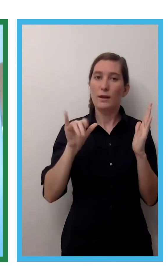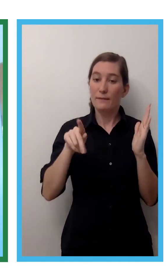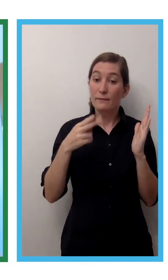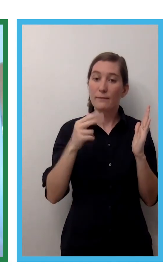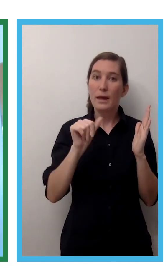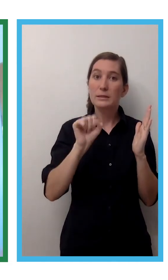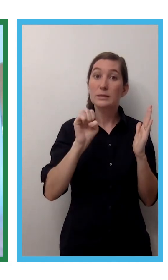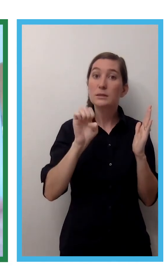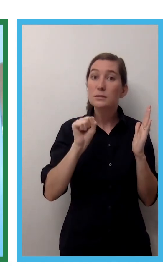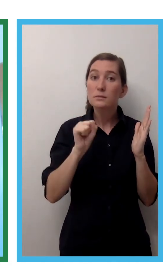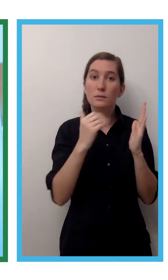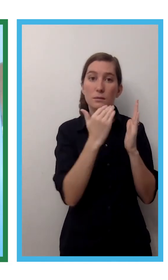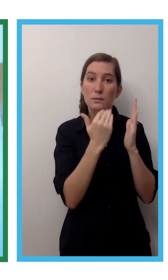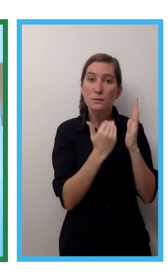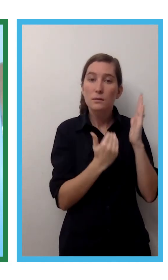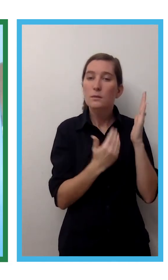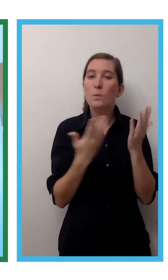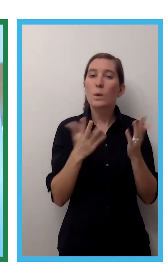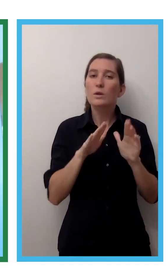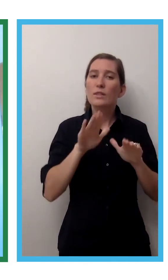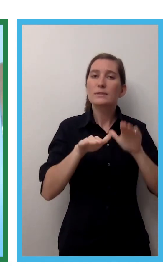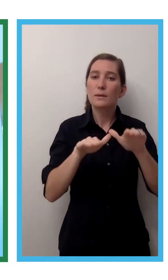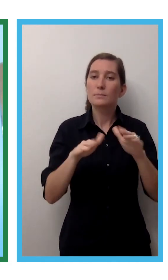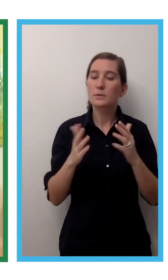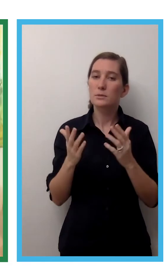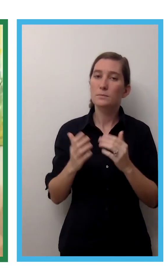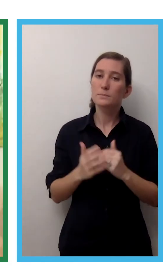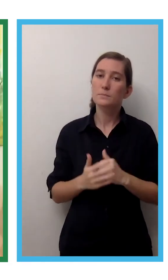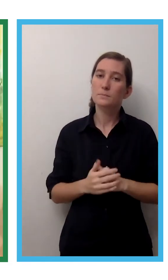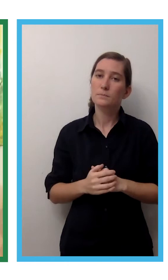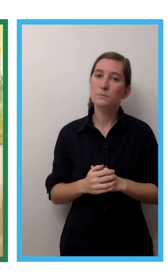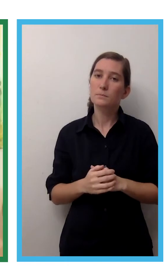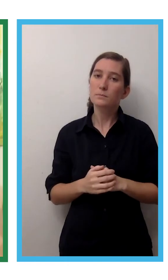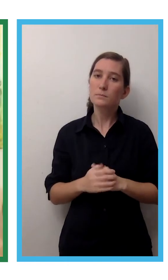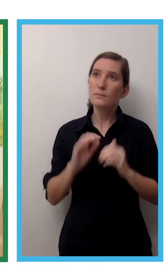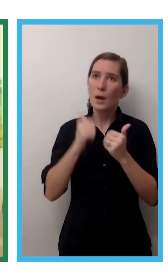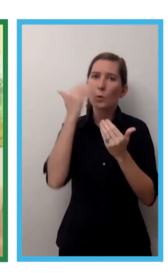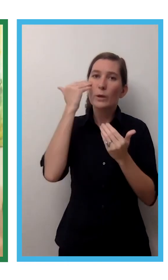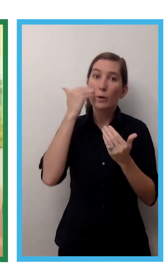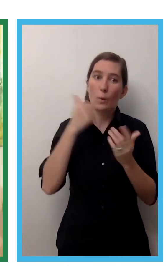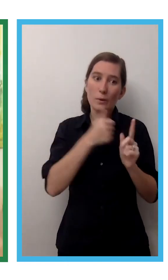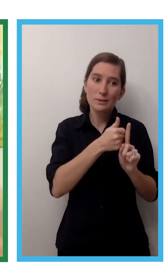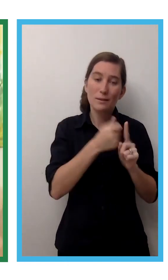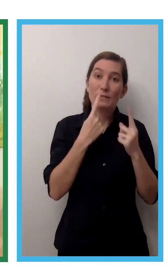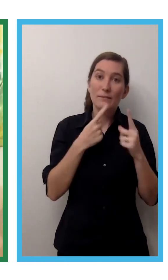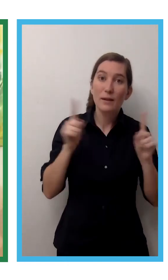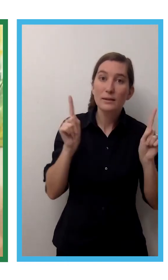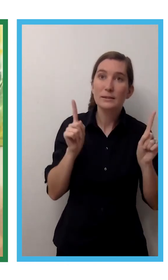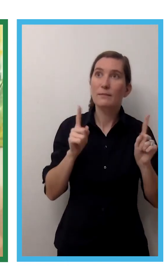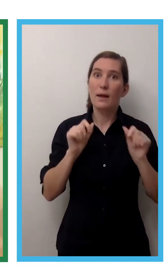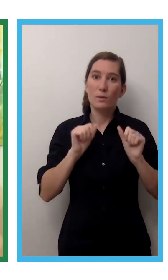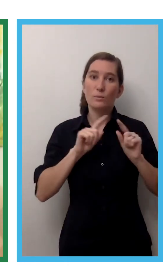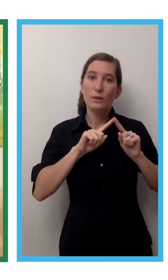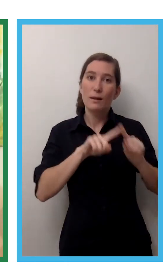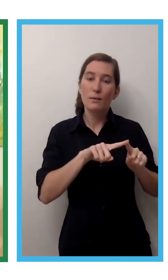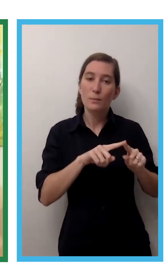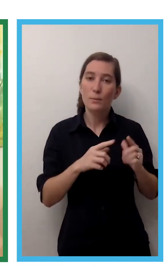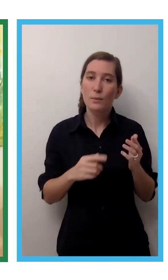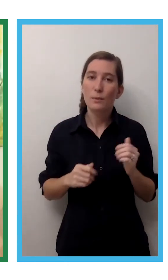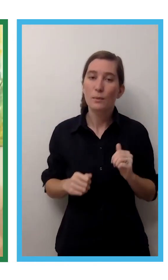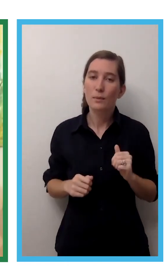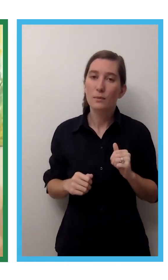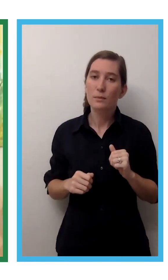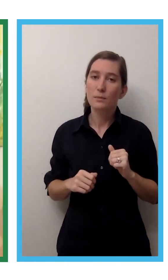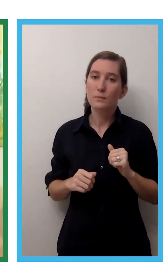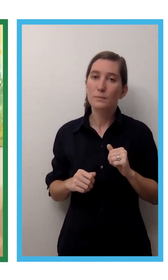with effective and reliable answers? Oh, my. Well, depending on what